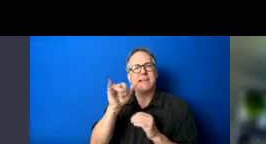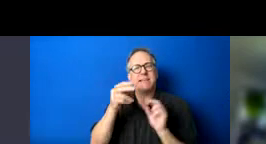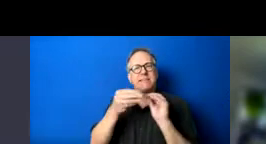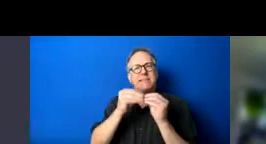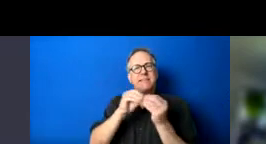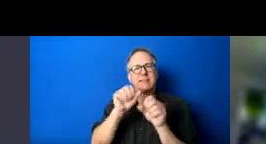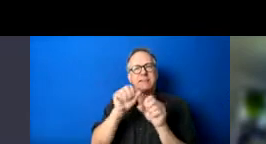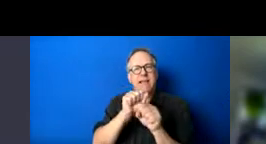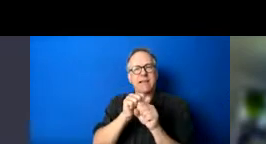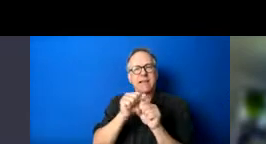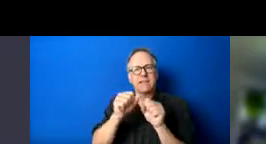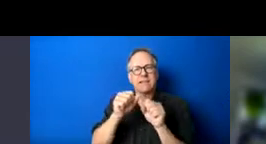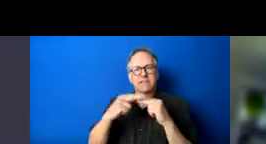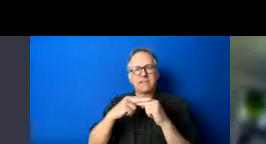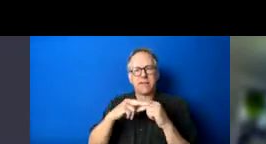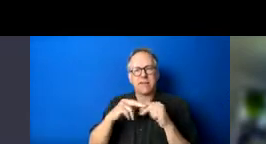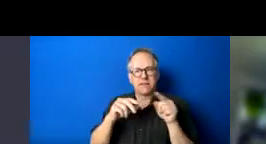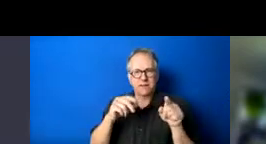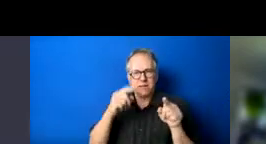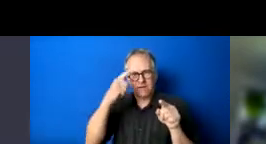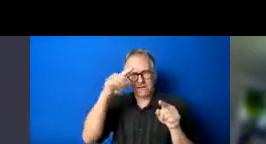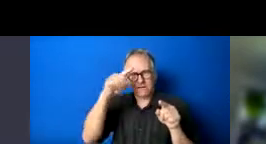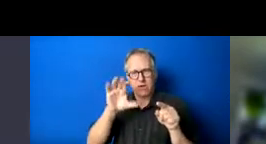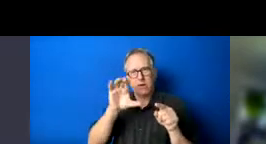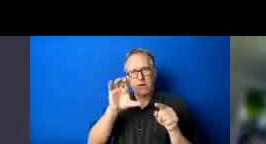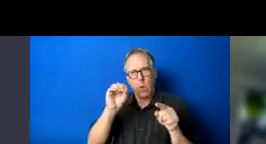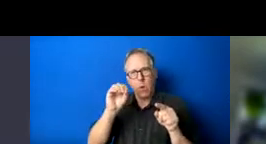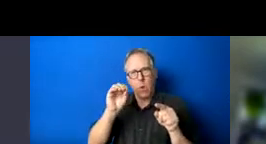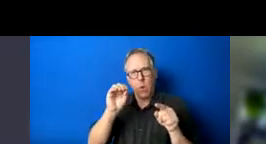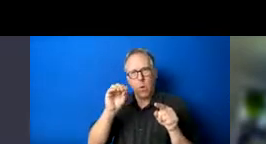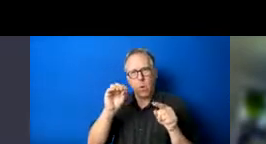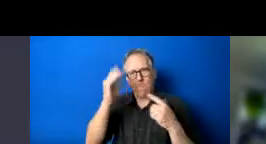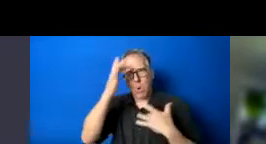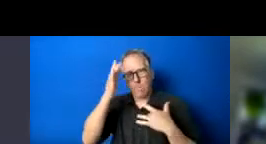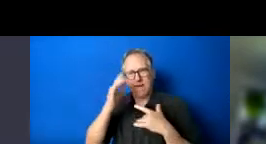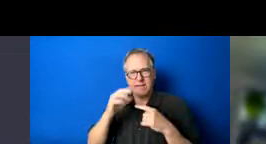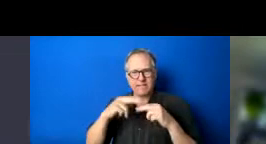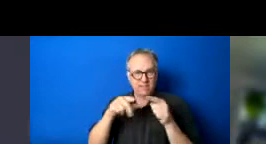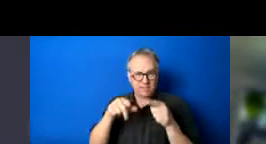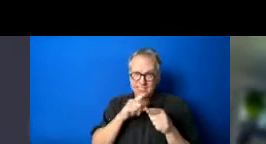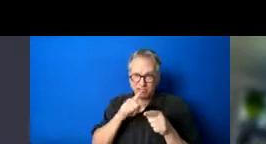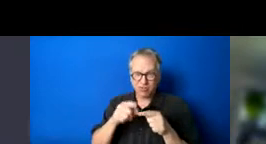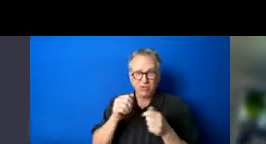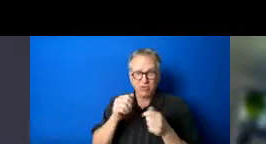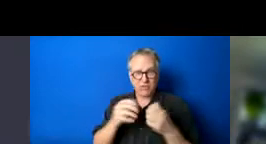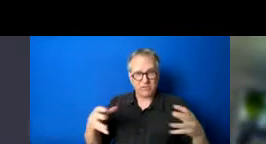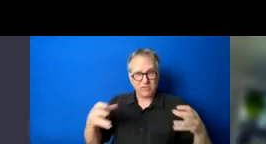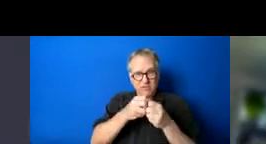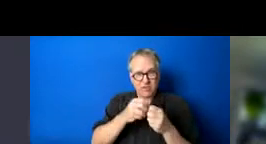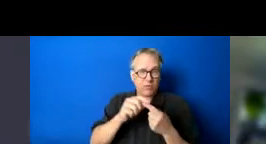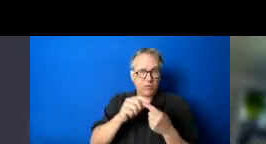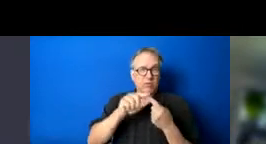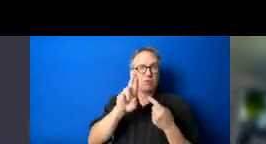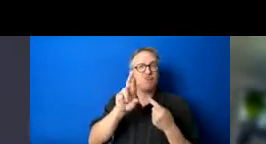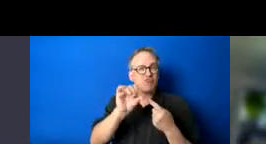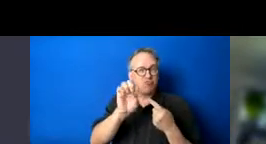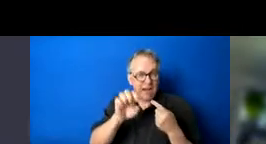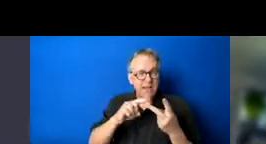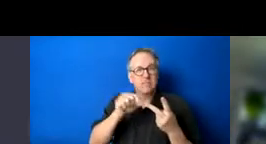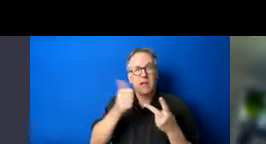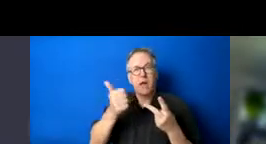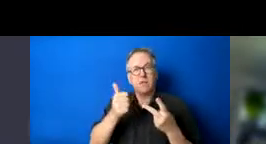question. So for the comorbidities data, is this true even when disaggregated by race or other social